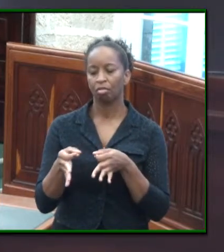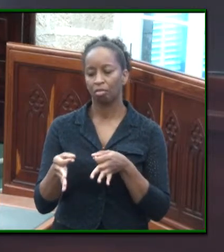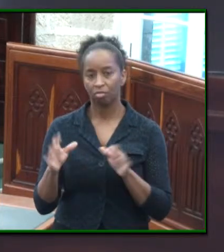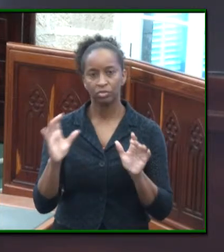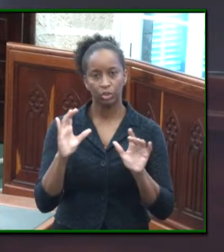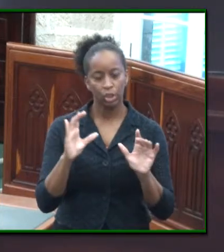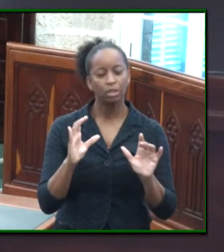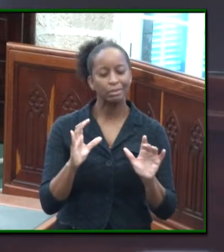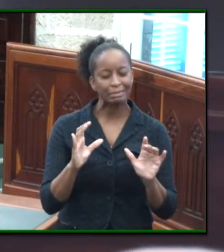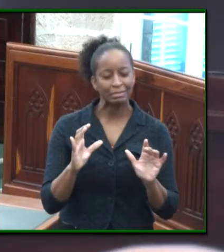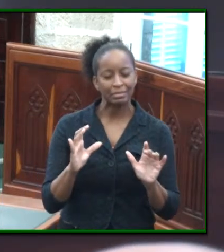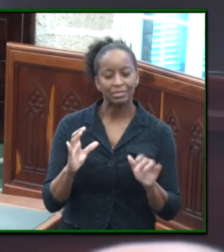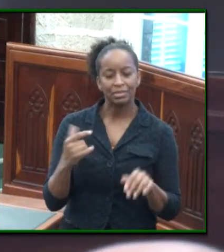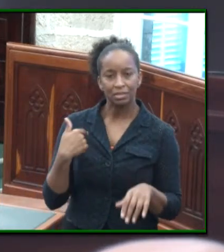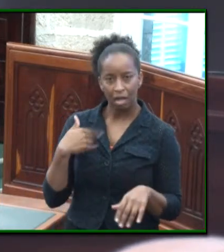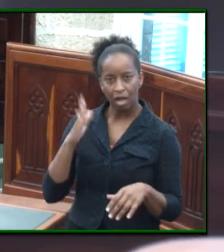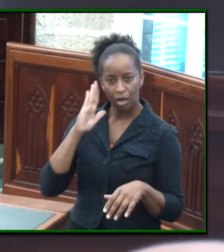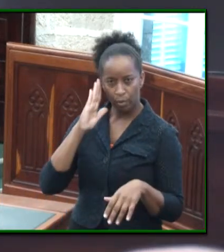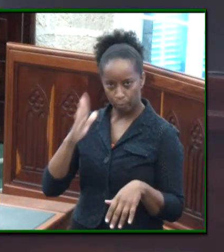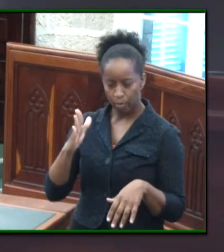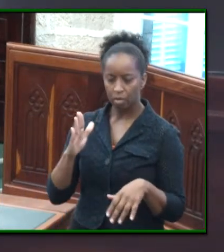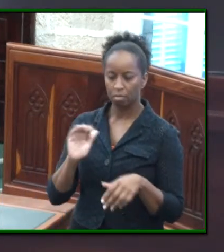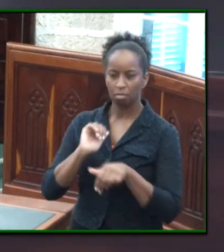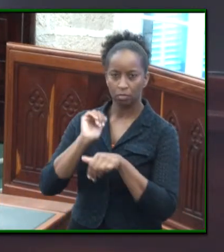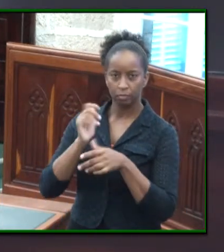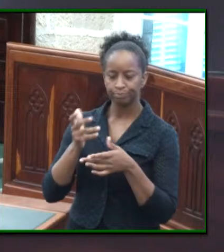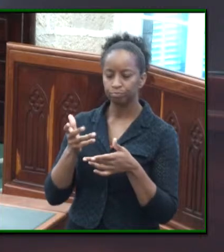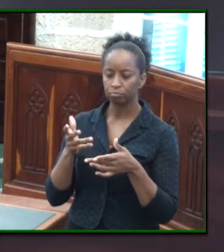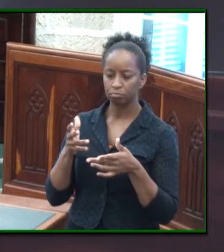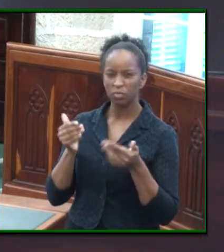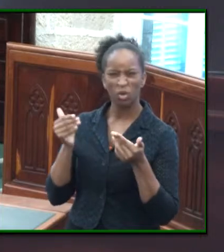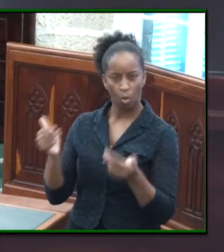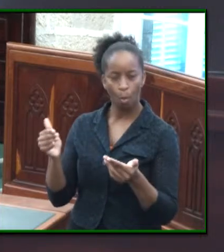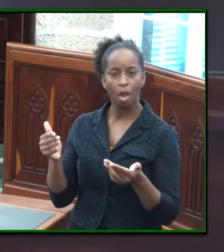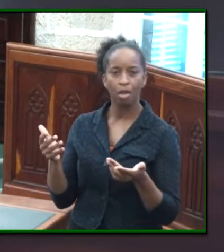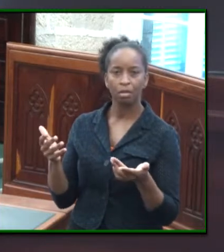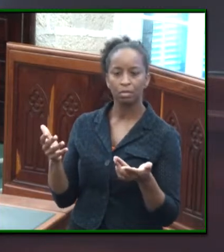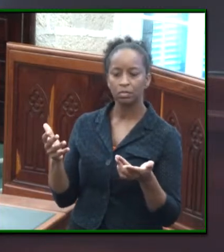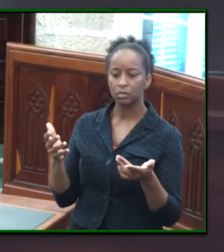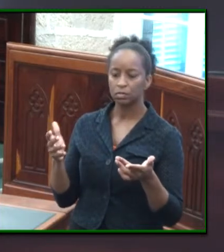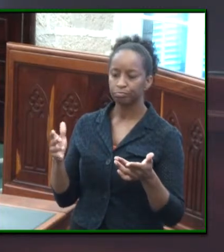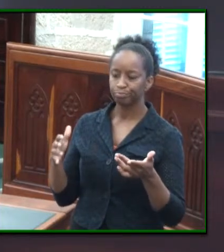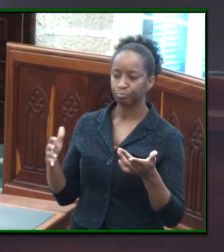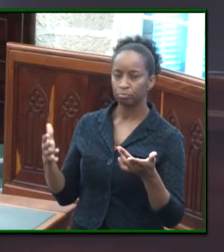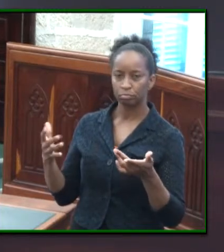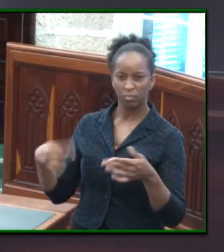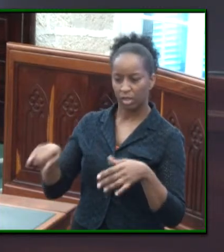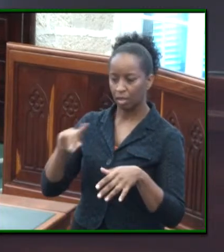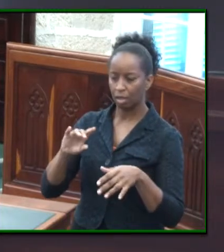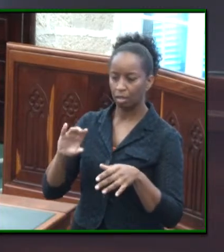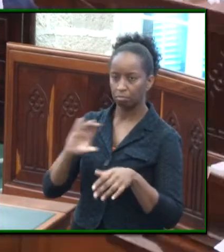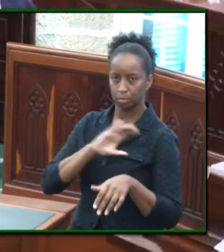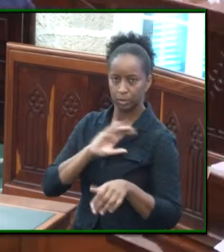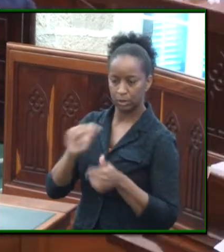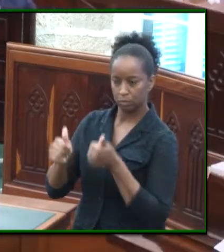place to address situations going forward. So thanks for bringing that information to my knowledge.